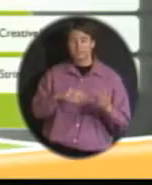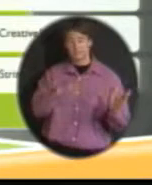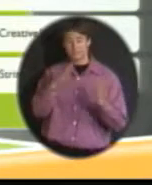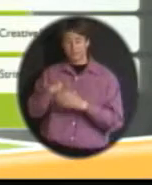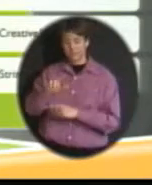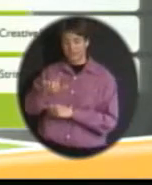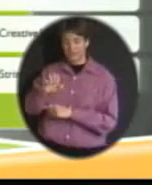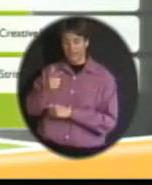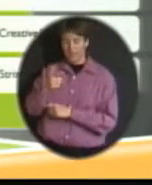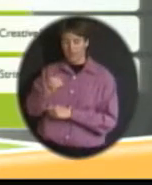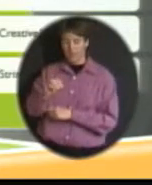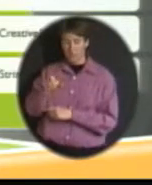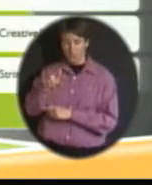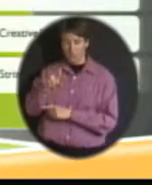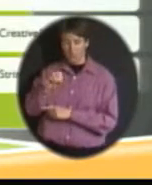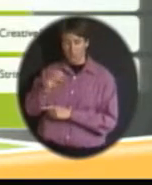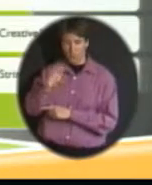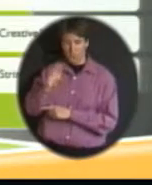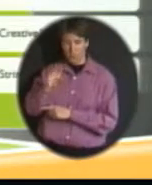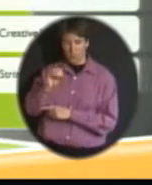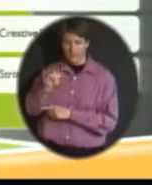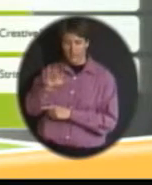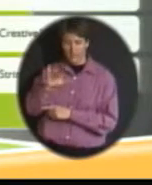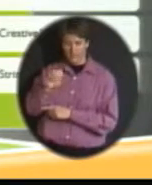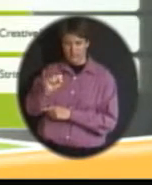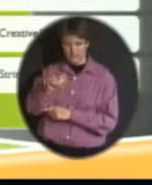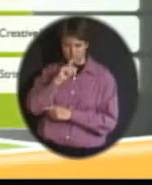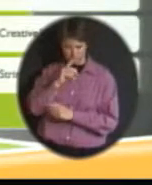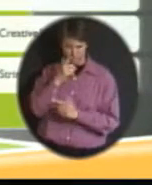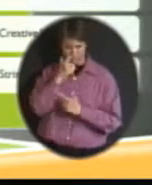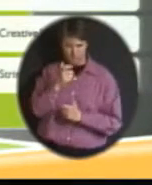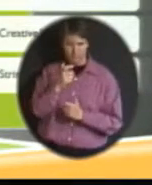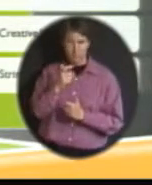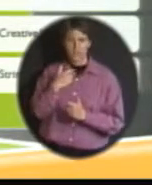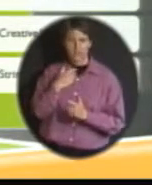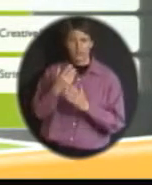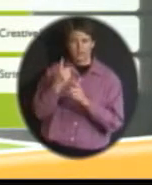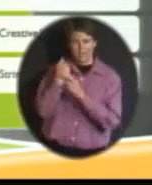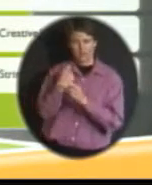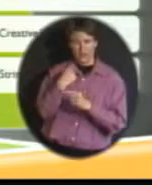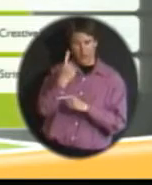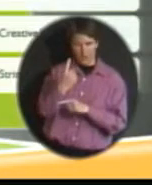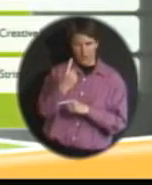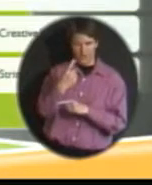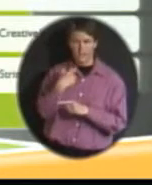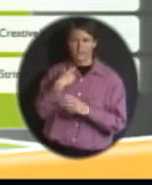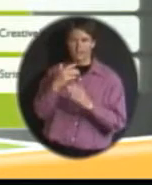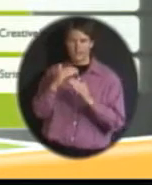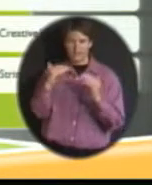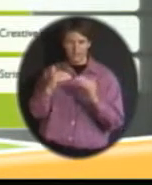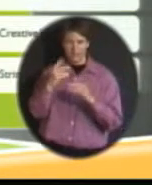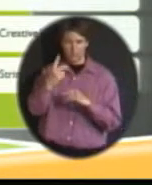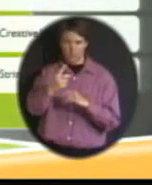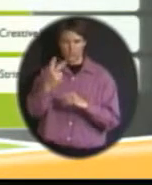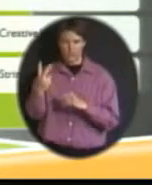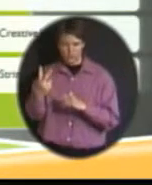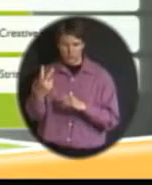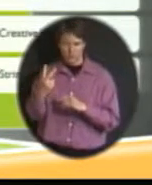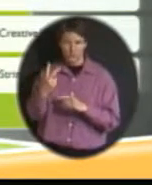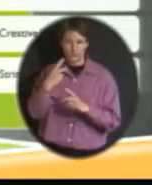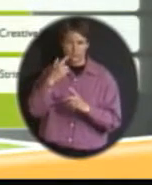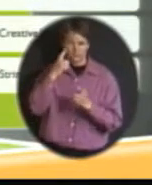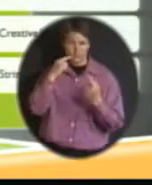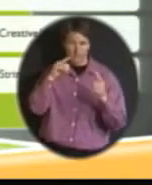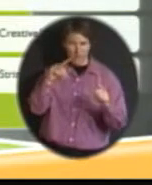popular. We've actually added another level of that. Last year we had Lego Robotics 1, and this year we have levels 1 and 2 because it has been so popular.